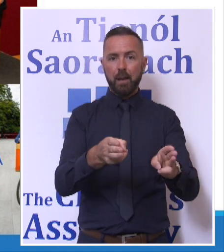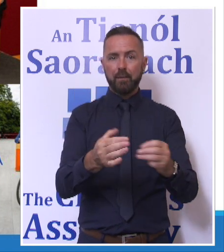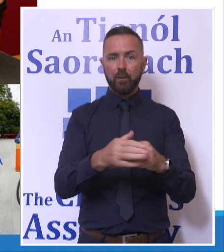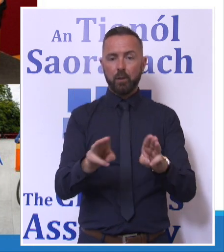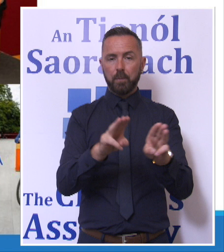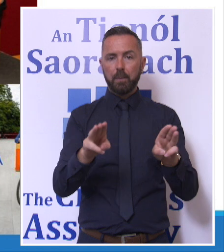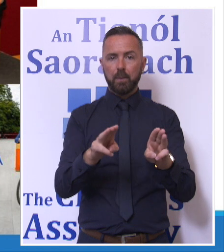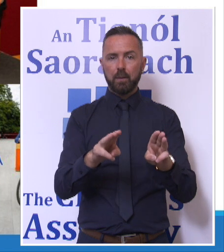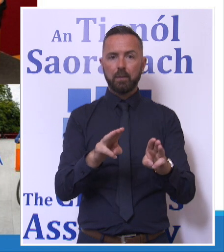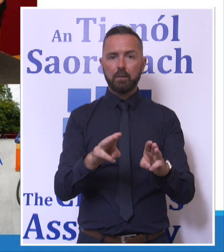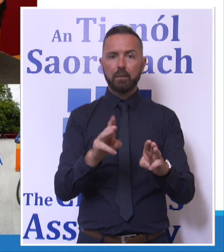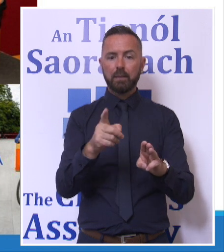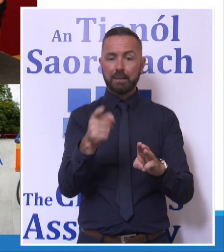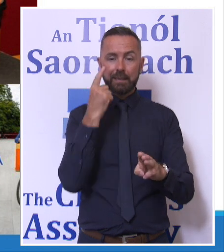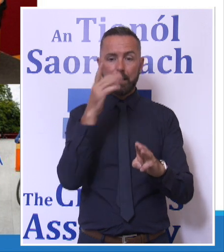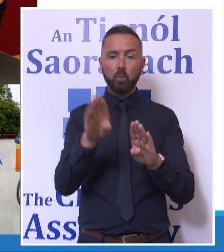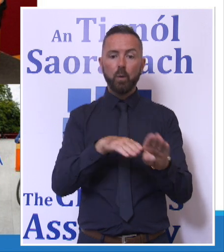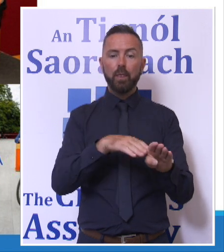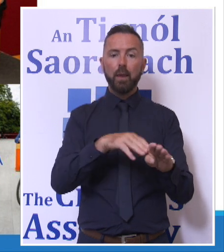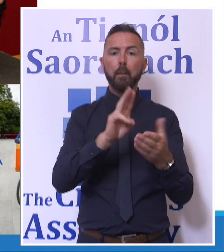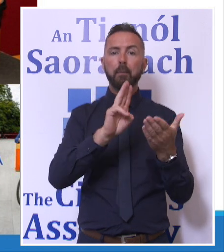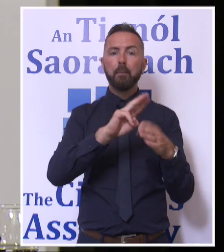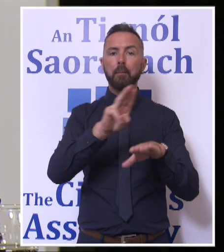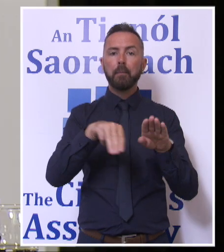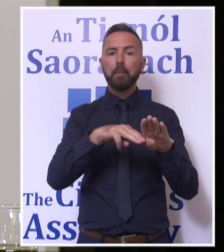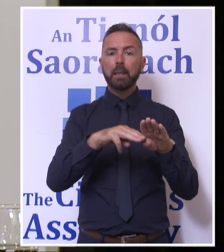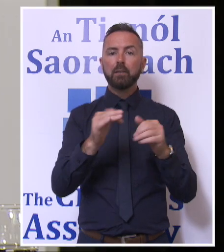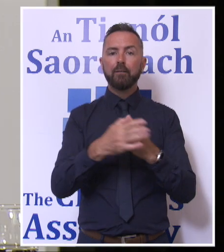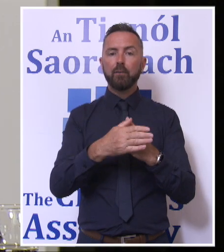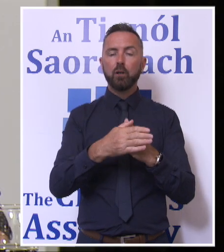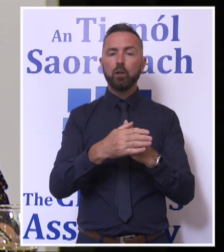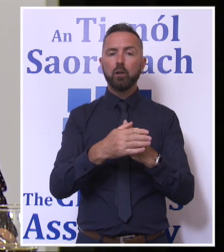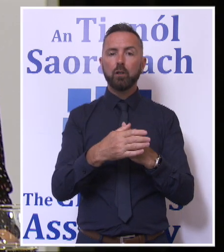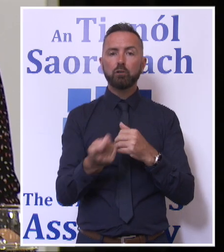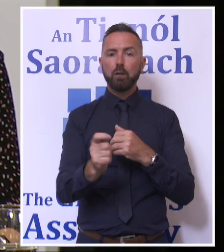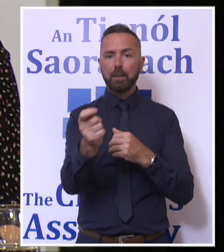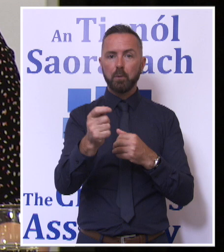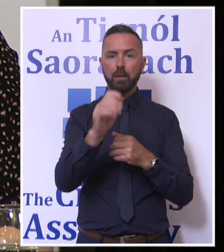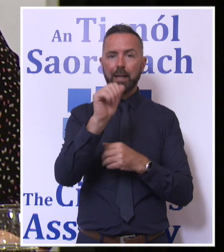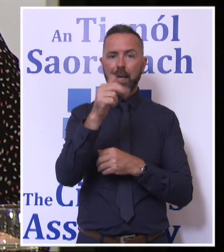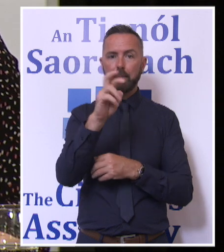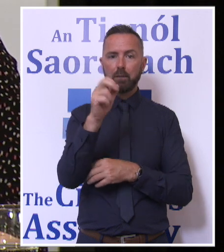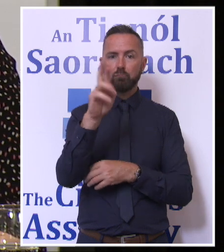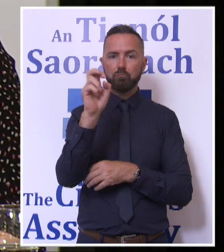Minister for Transport, Eamon Ryan, and I think the Transport Infrastructure Ireland chief as well.